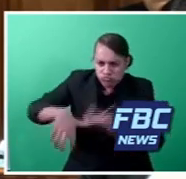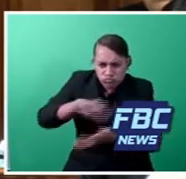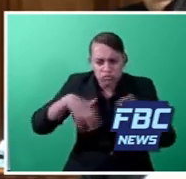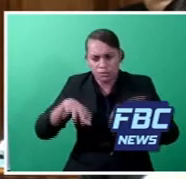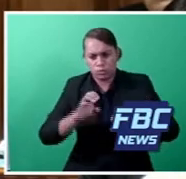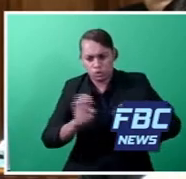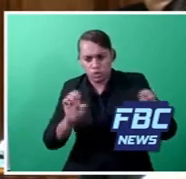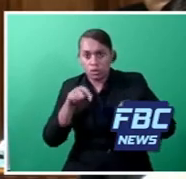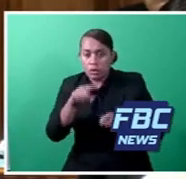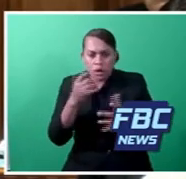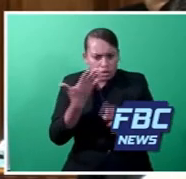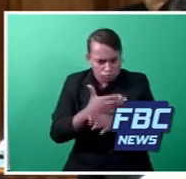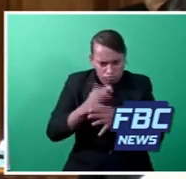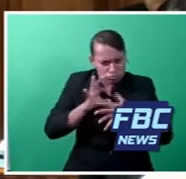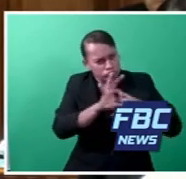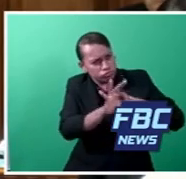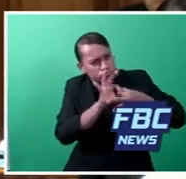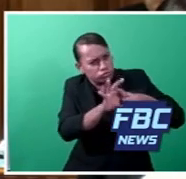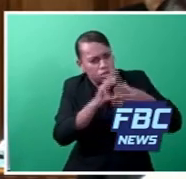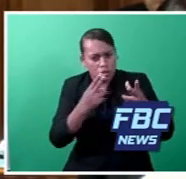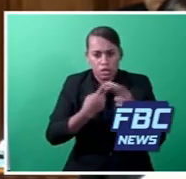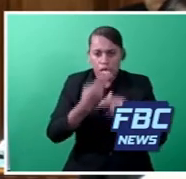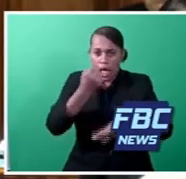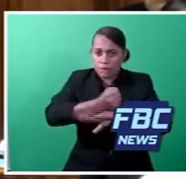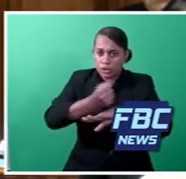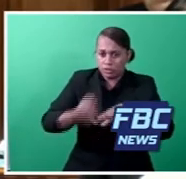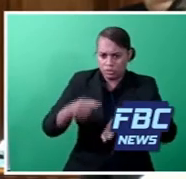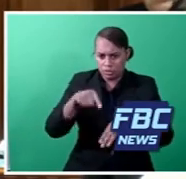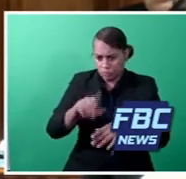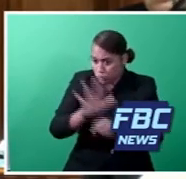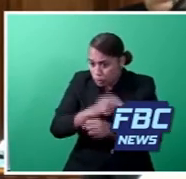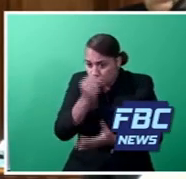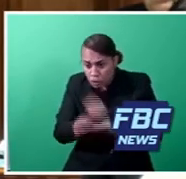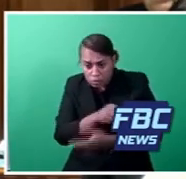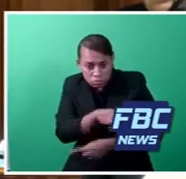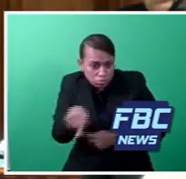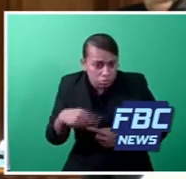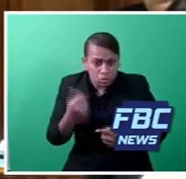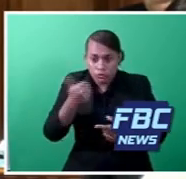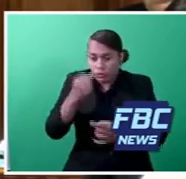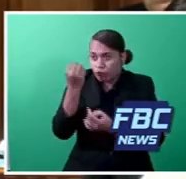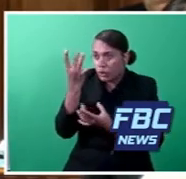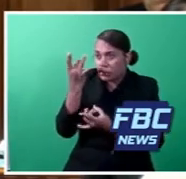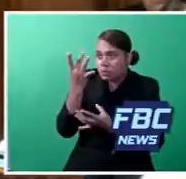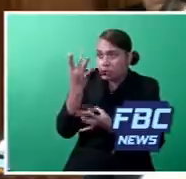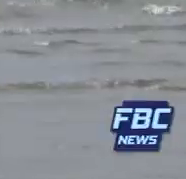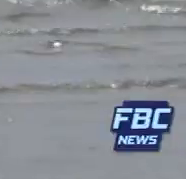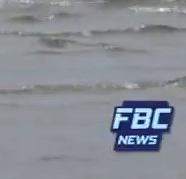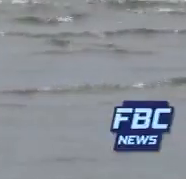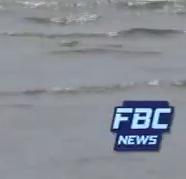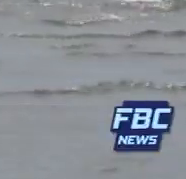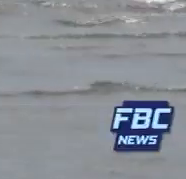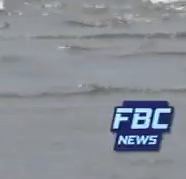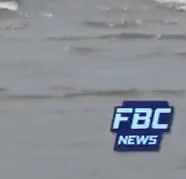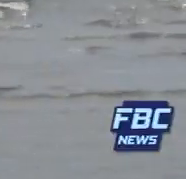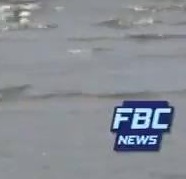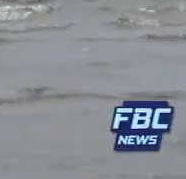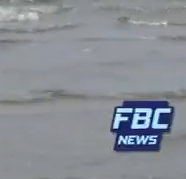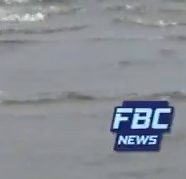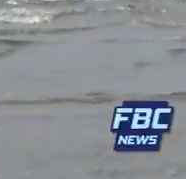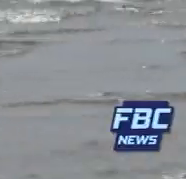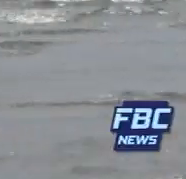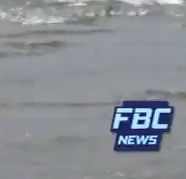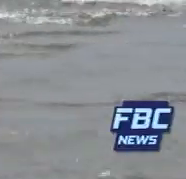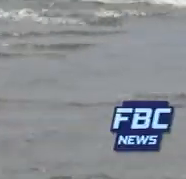humanitarian partners and donors to ensure that people of Fiji are well informed pre, during and after disaster. In an effort to promote